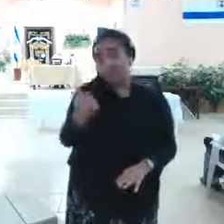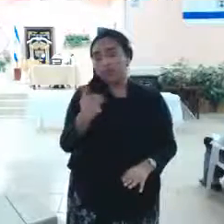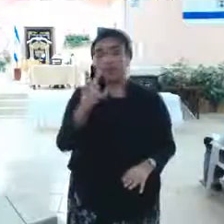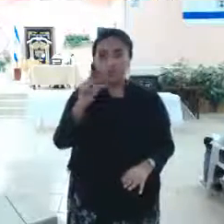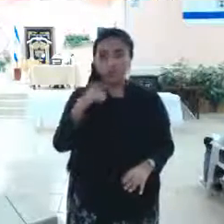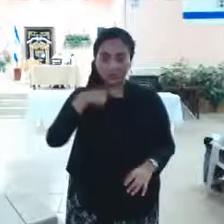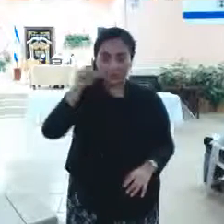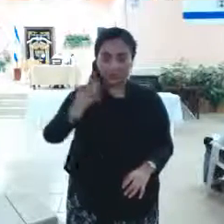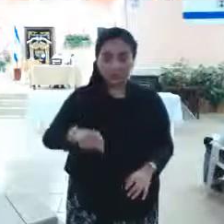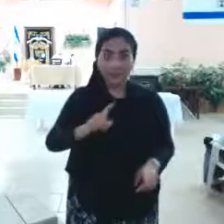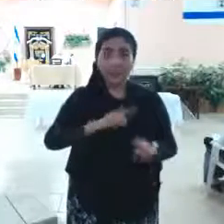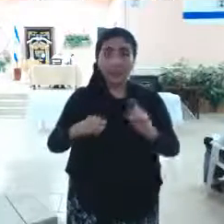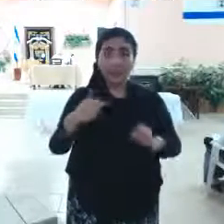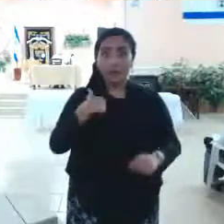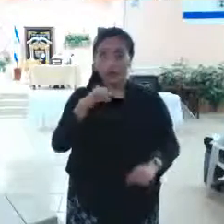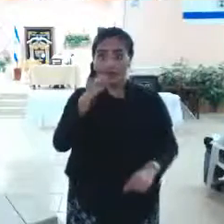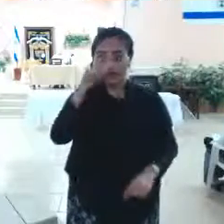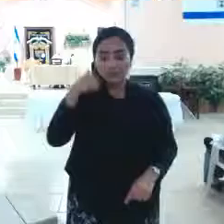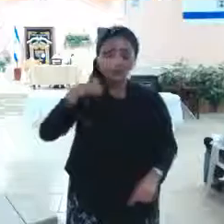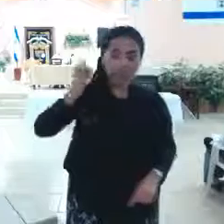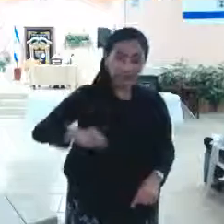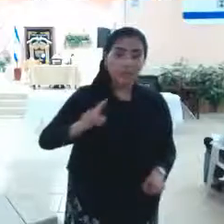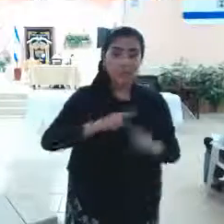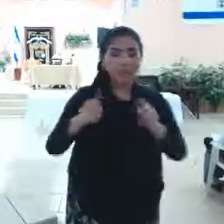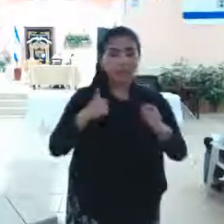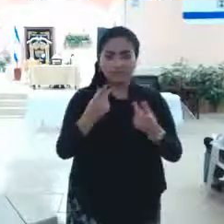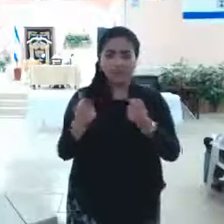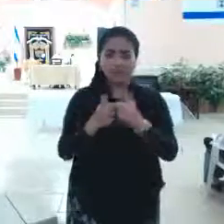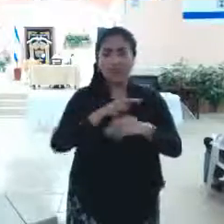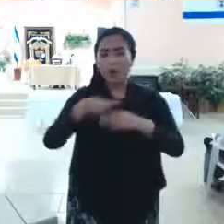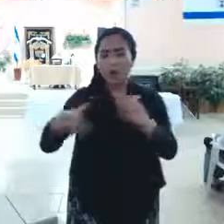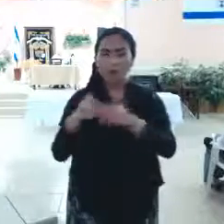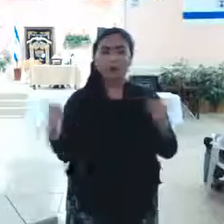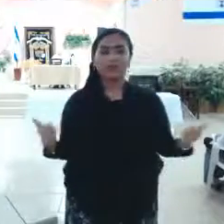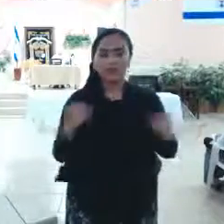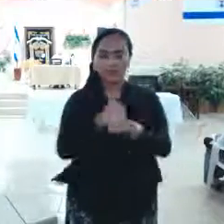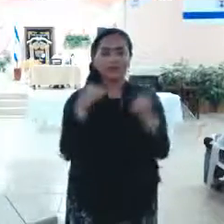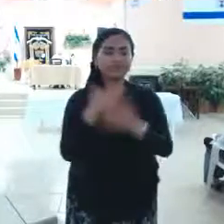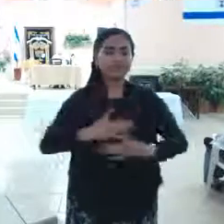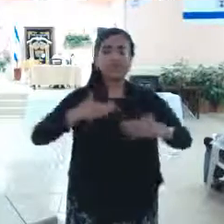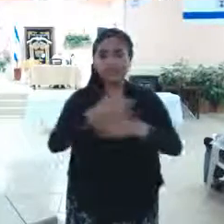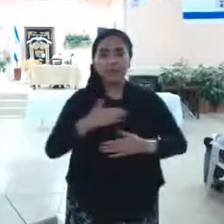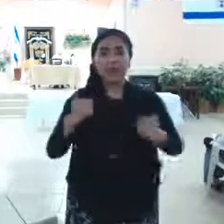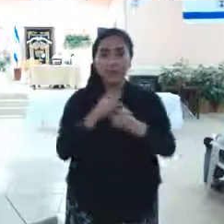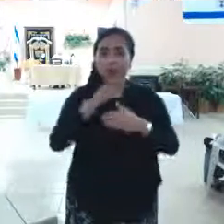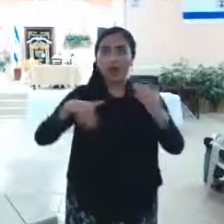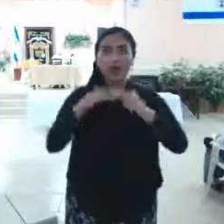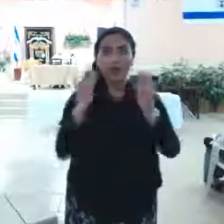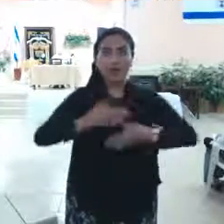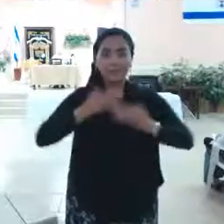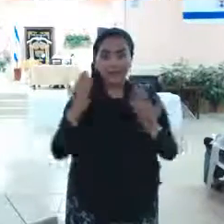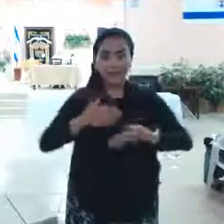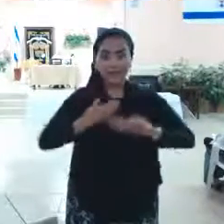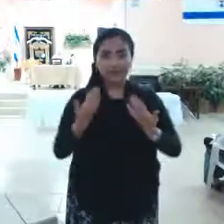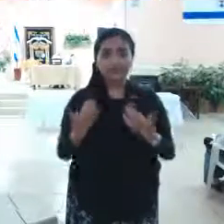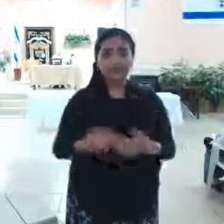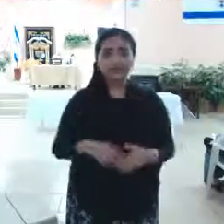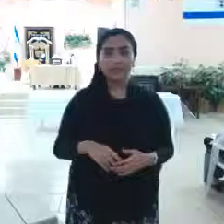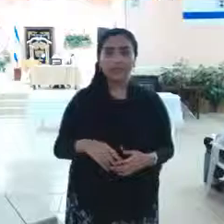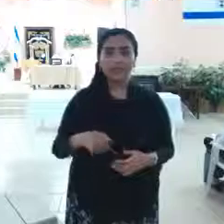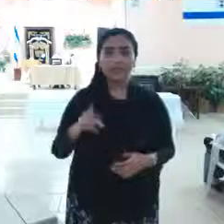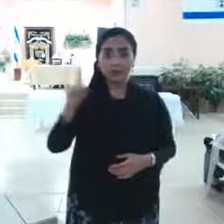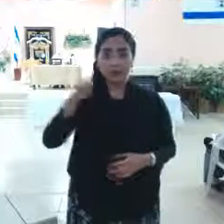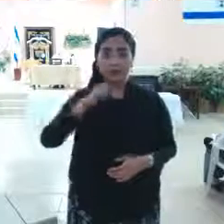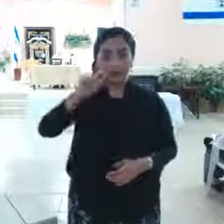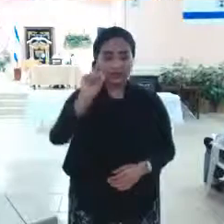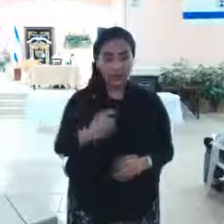option. But we don't do it because it's an obligation. We do it with a lot of love, with a lot of gladness, with a lot of happiness, with a lot of